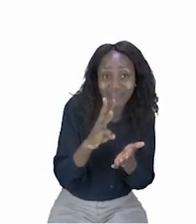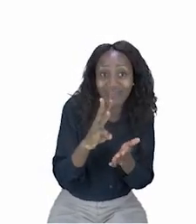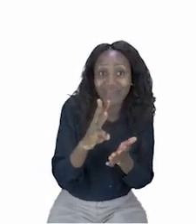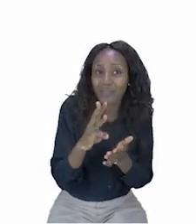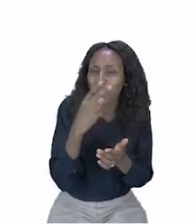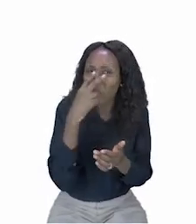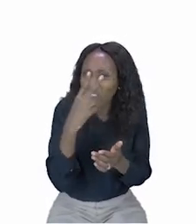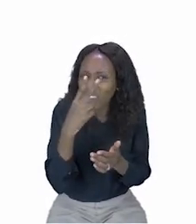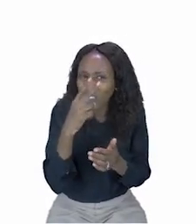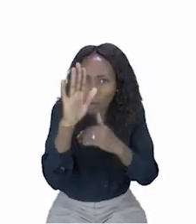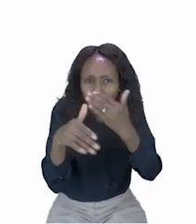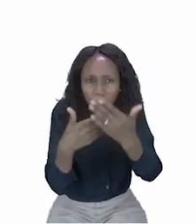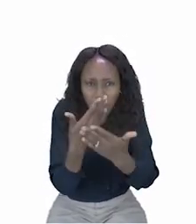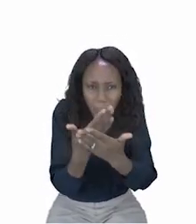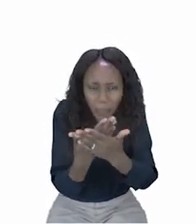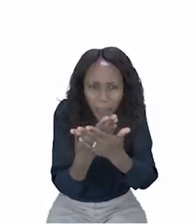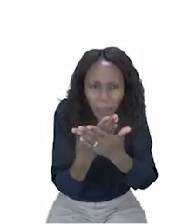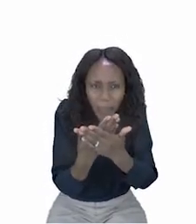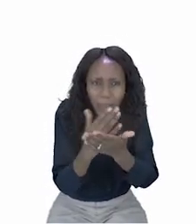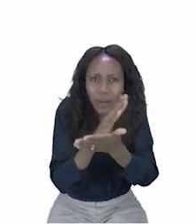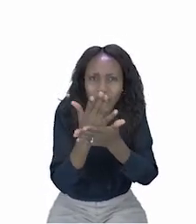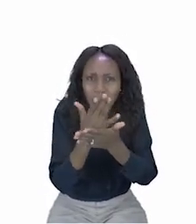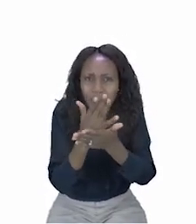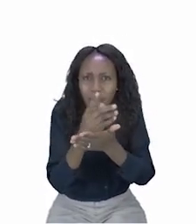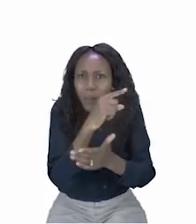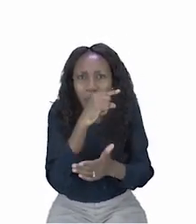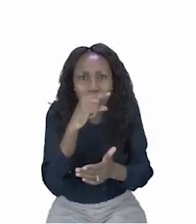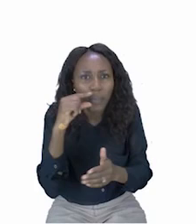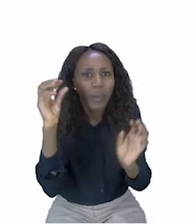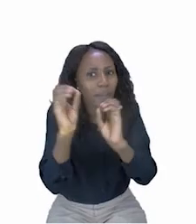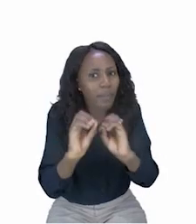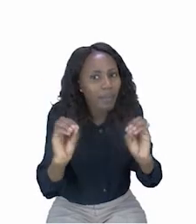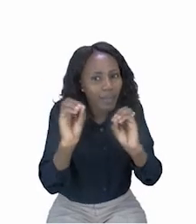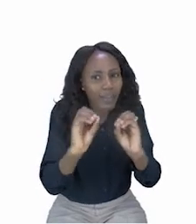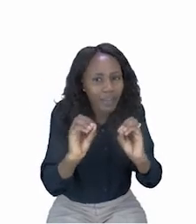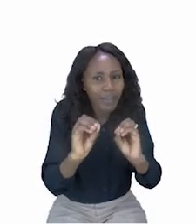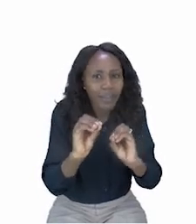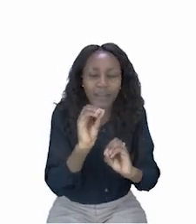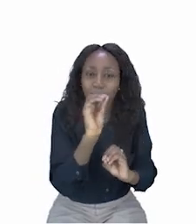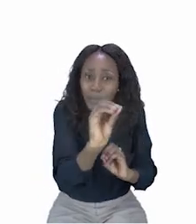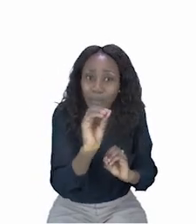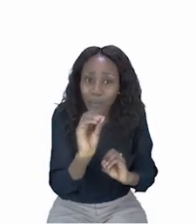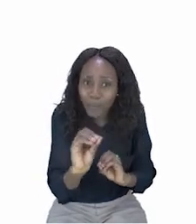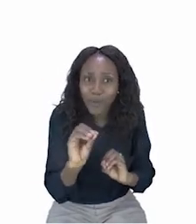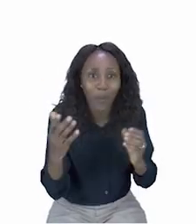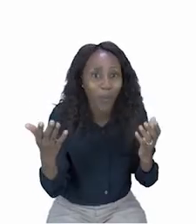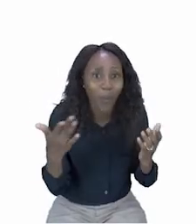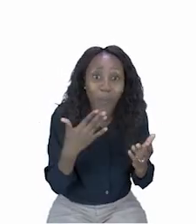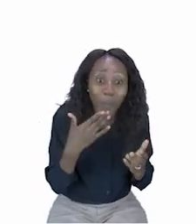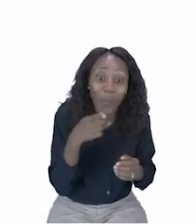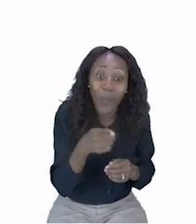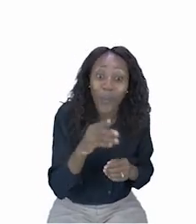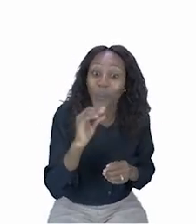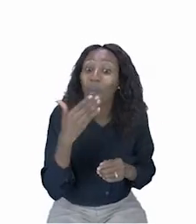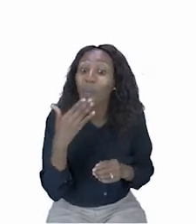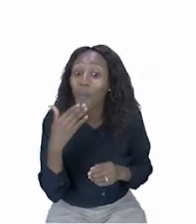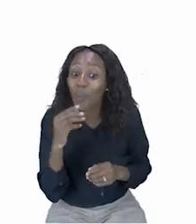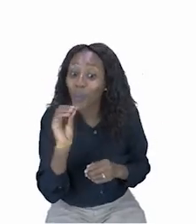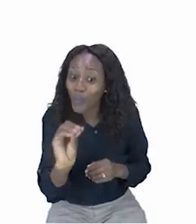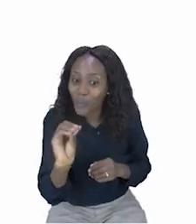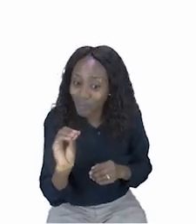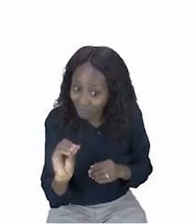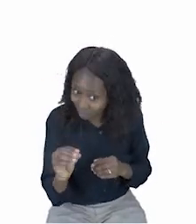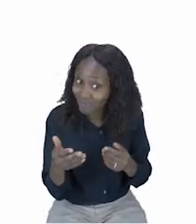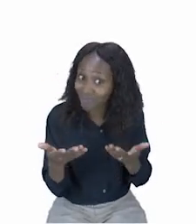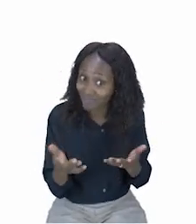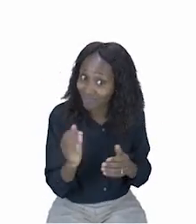some missing family members here. And it is your job to fill in the name of the missing